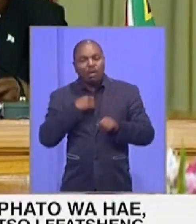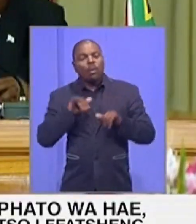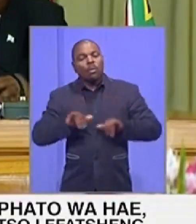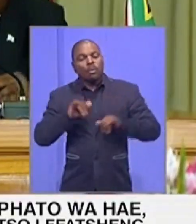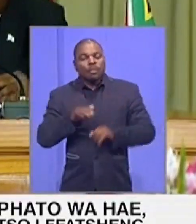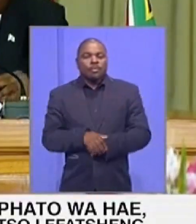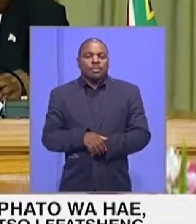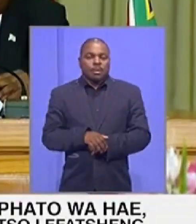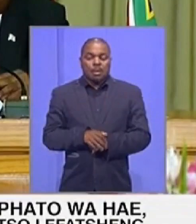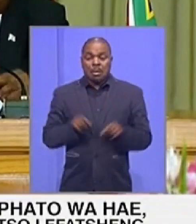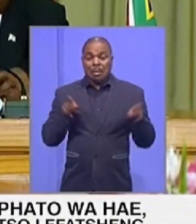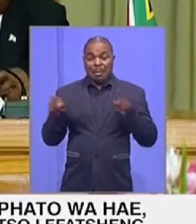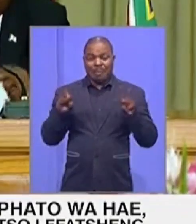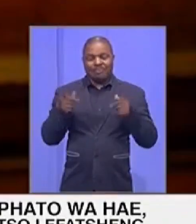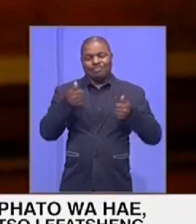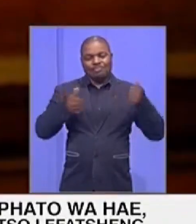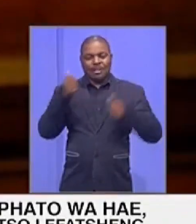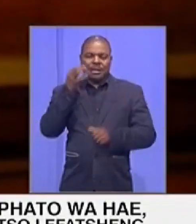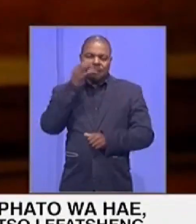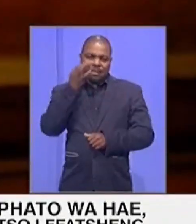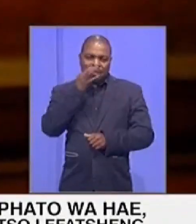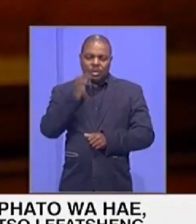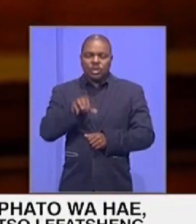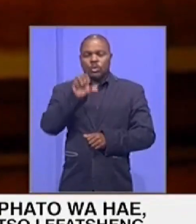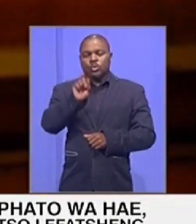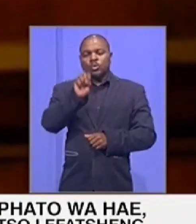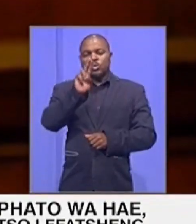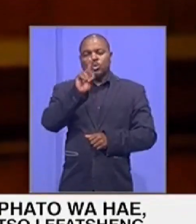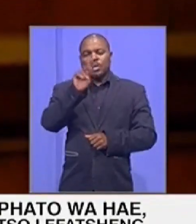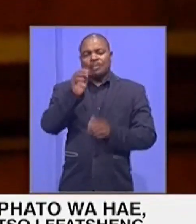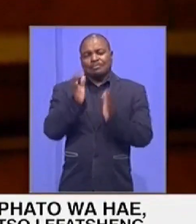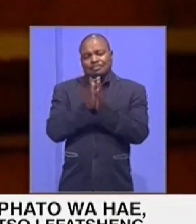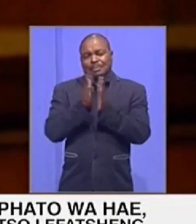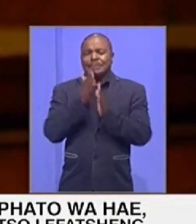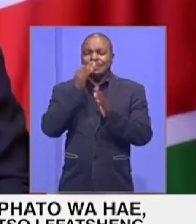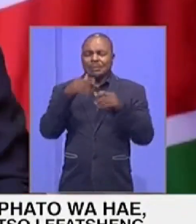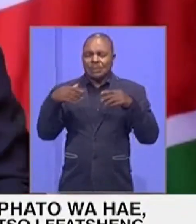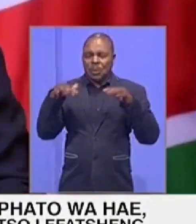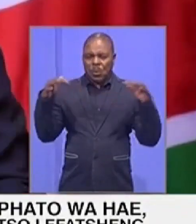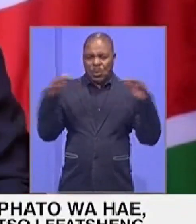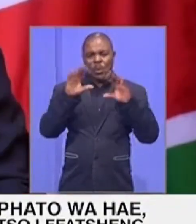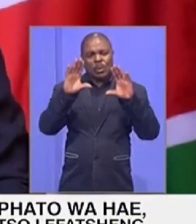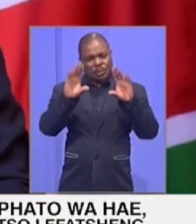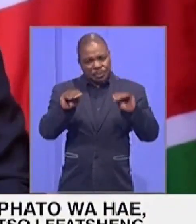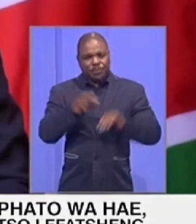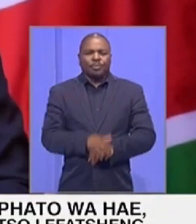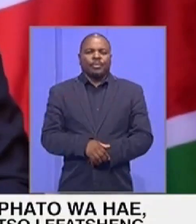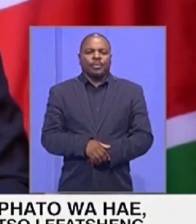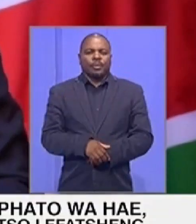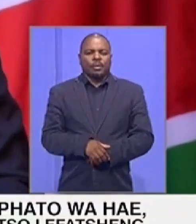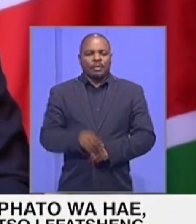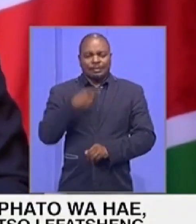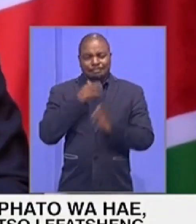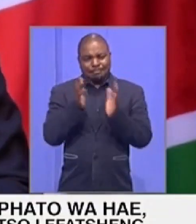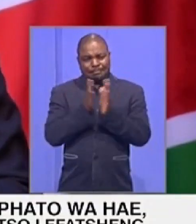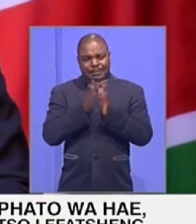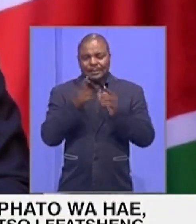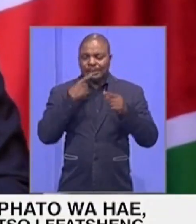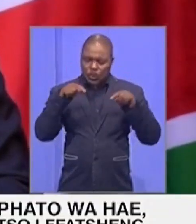ba ipileditse hore ho be le peo ya dihlomofatshe naheng ya Sudan. We have called for a ceasefire, an